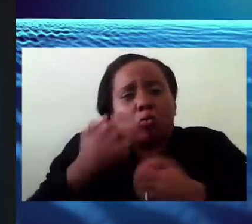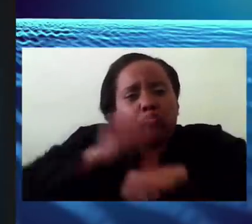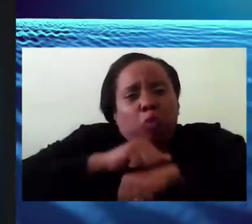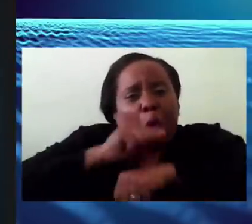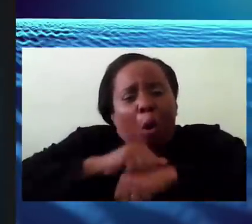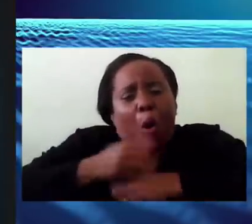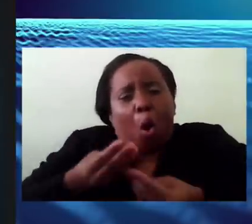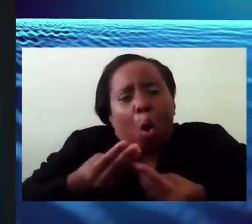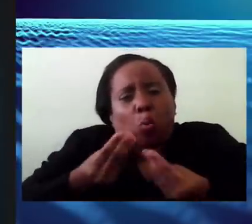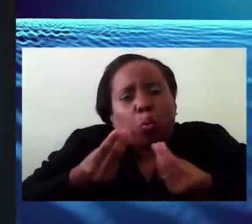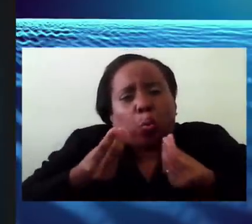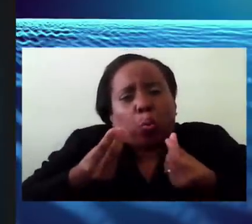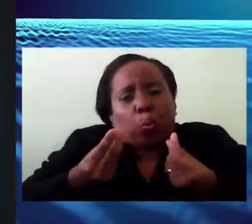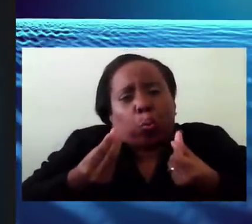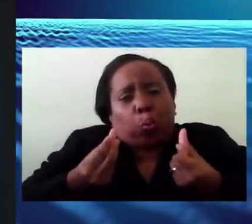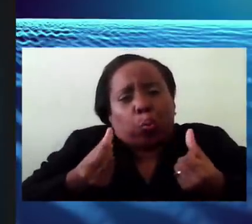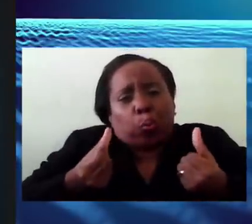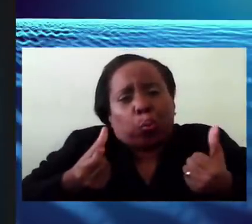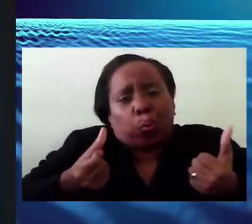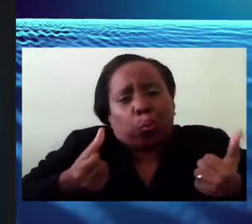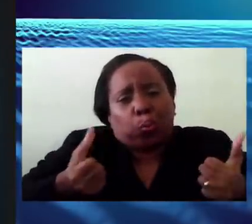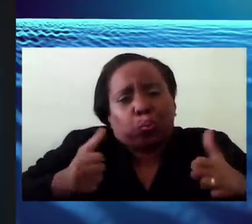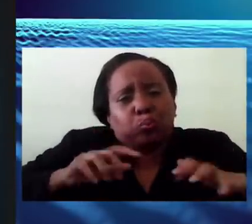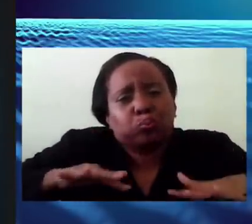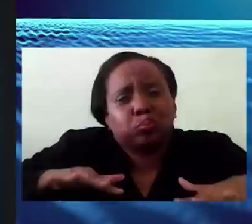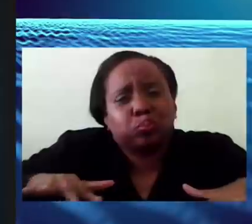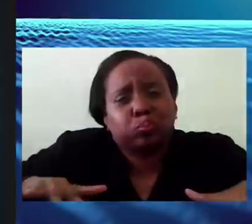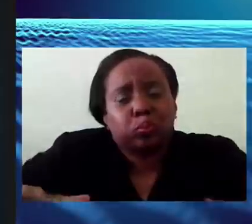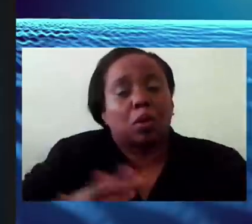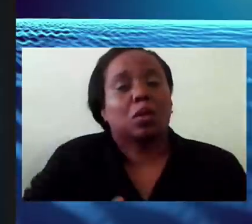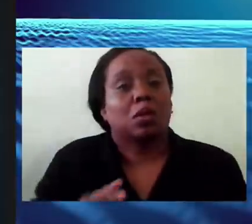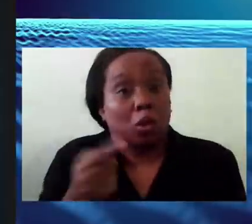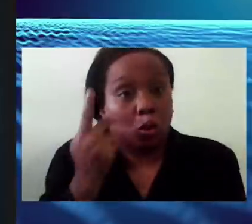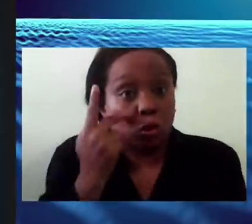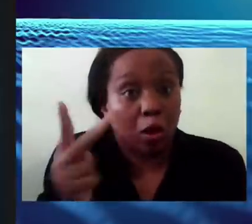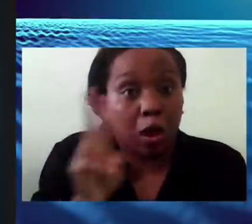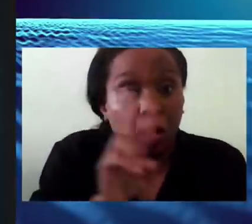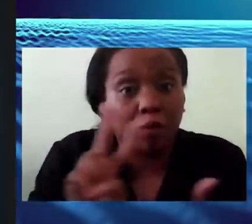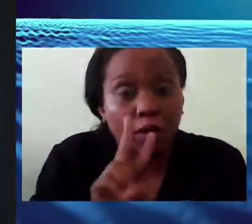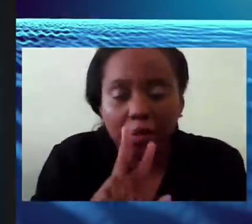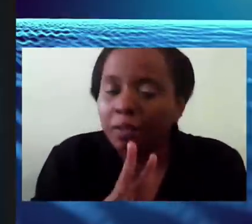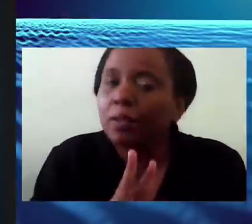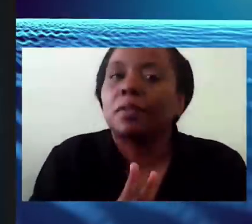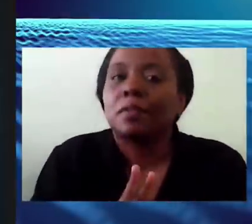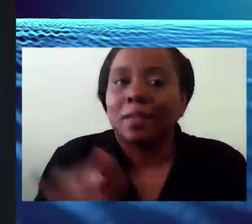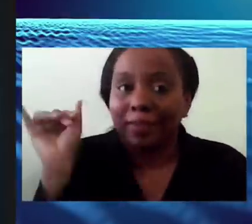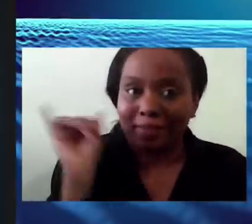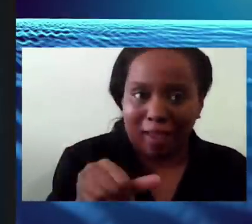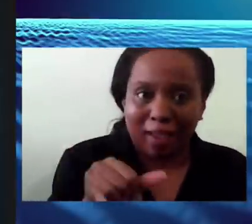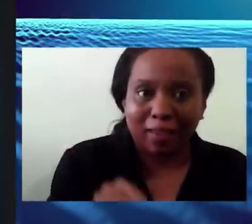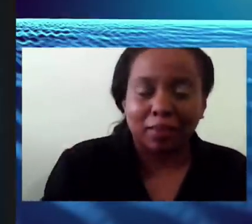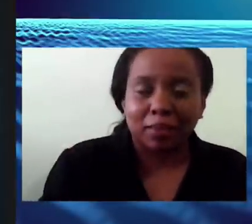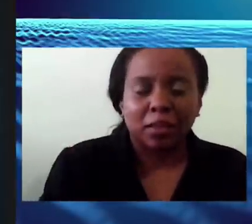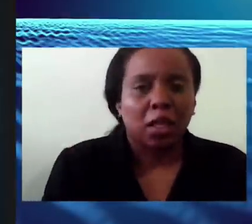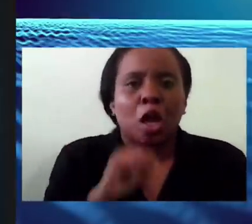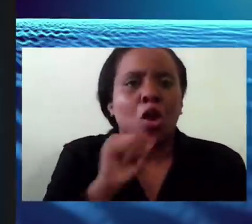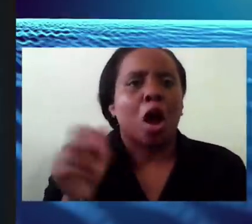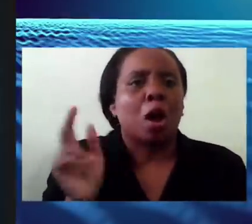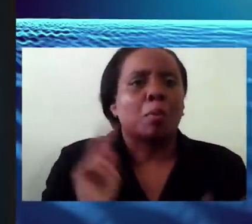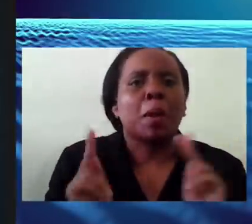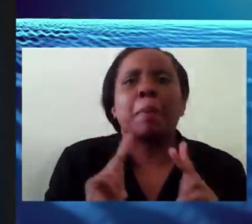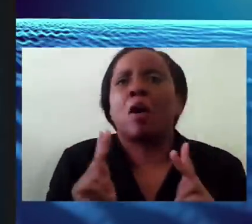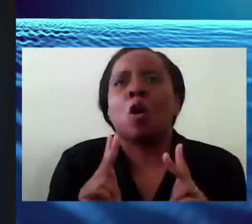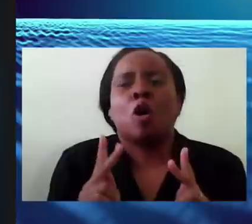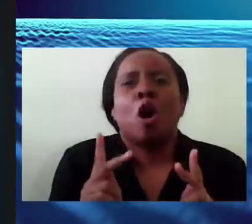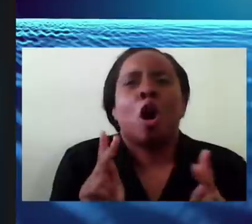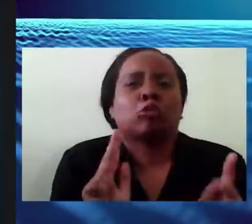be moved otherwise. So what you saw yesterday was exactly that strategy being put into place.